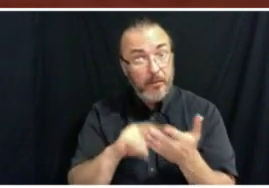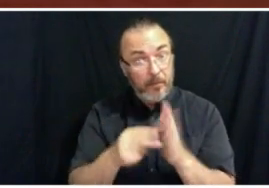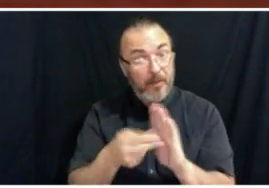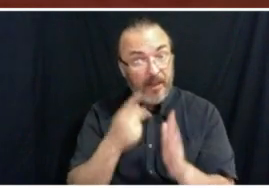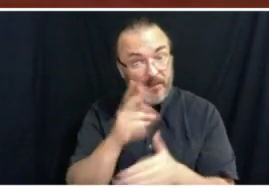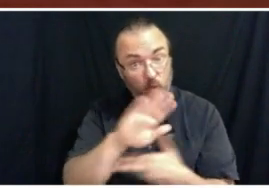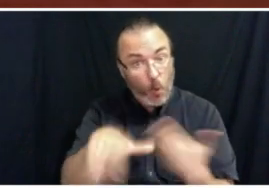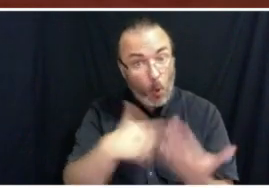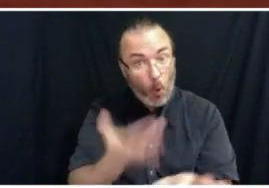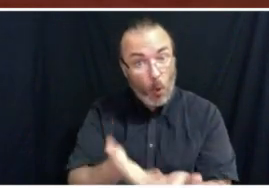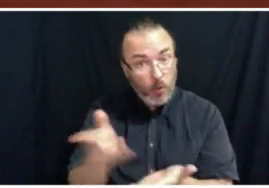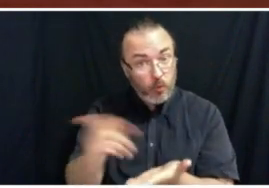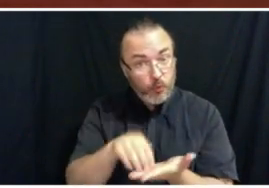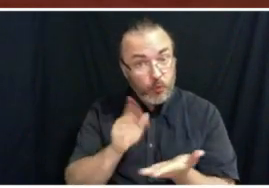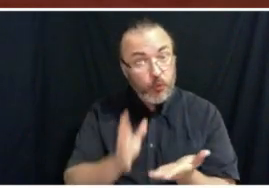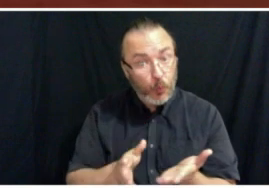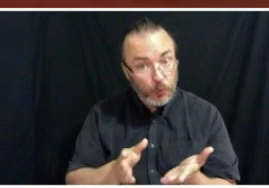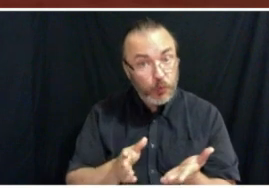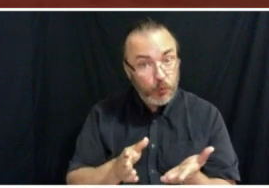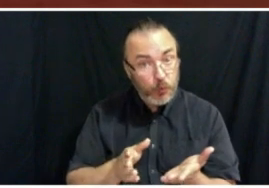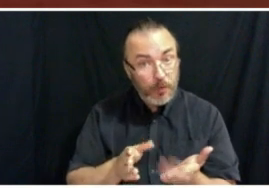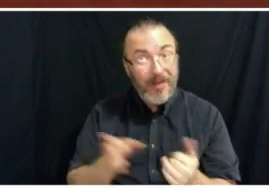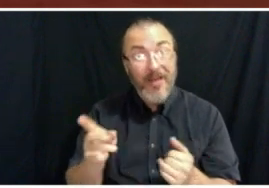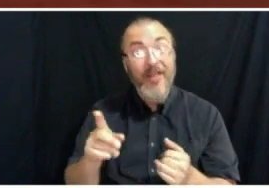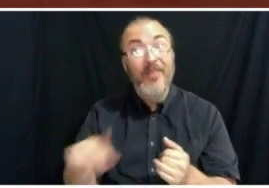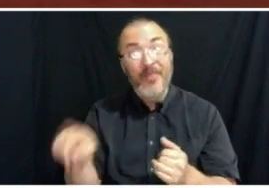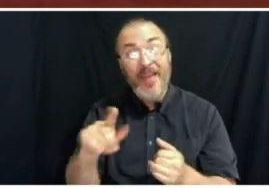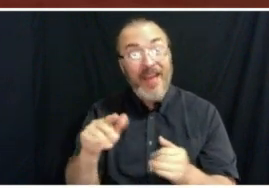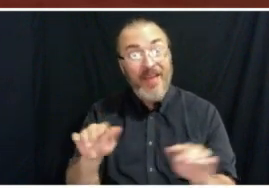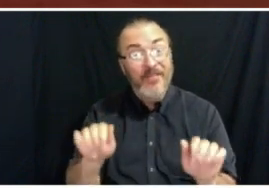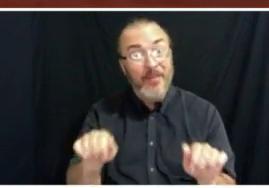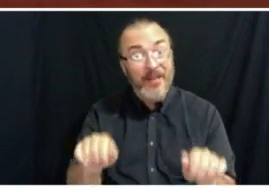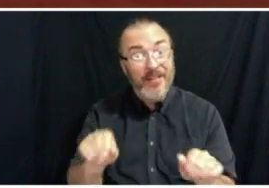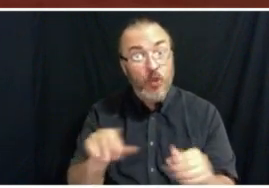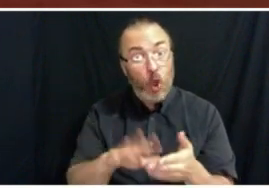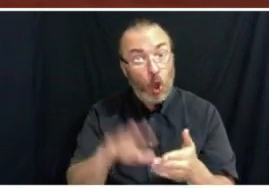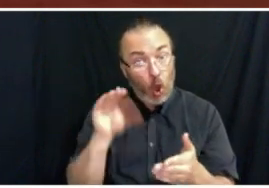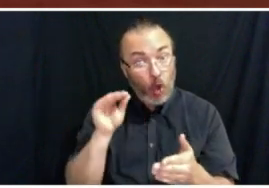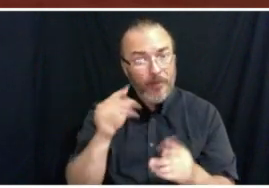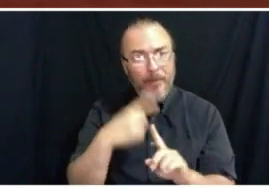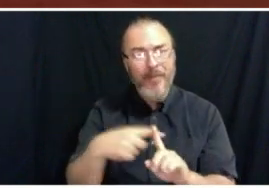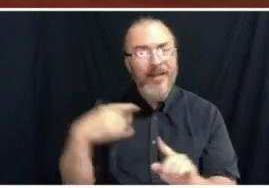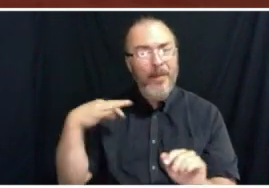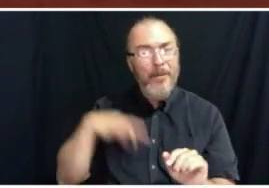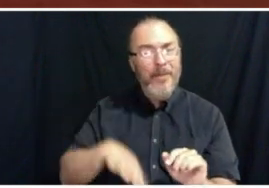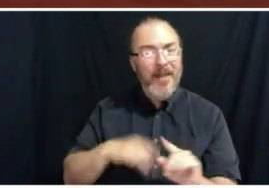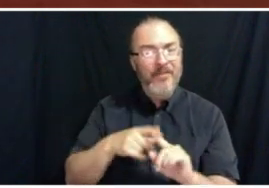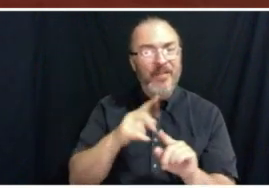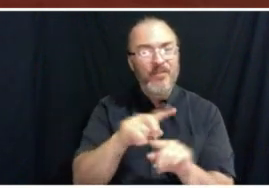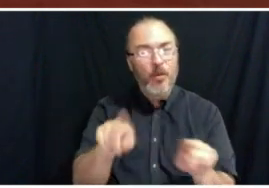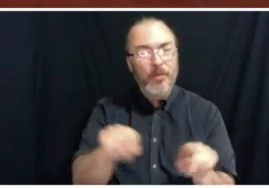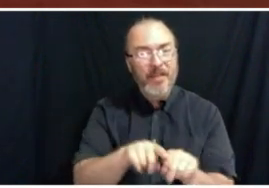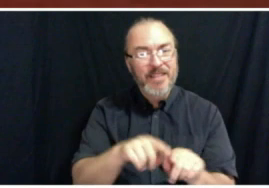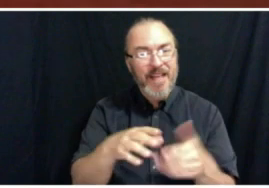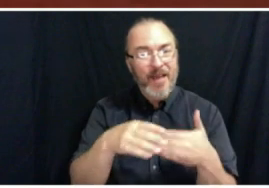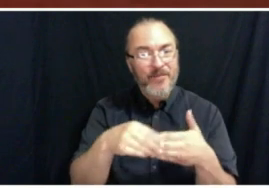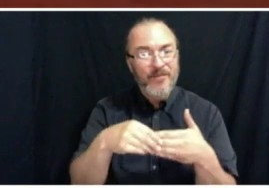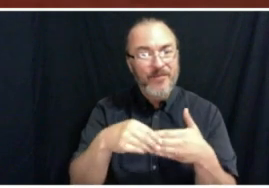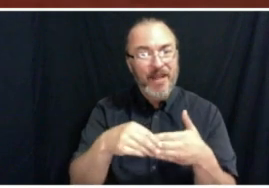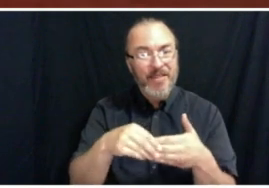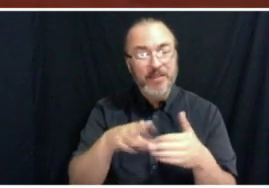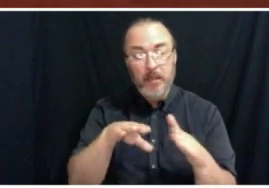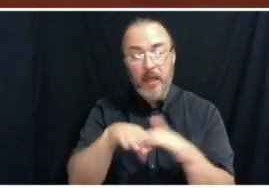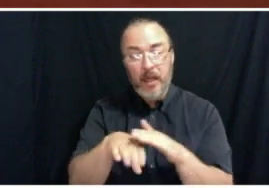learners have the ability to learn and benefit from the same flexible, accessible,